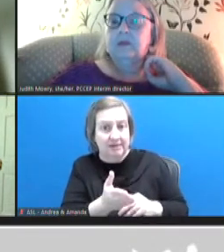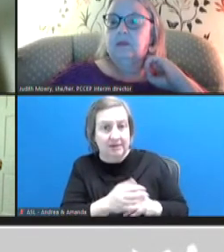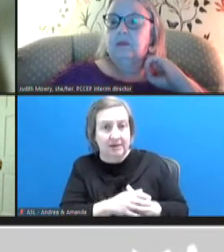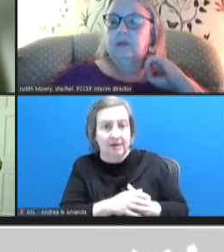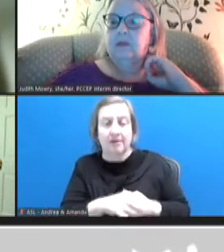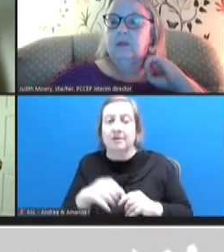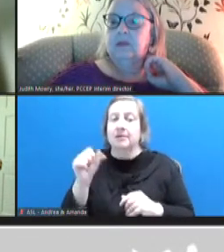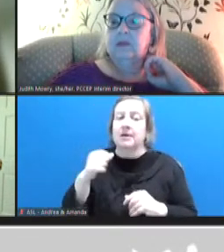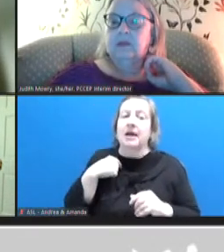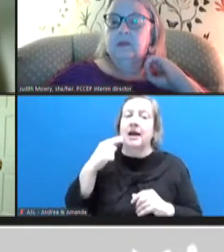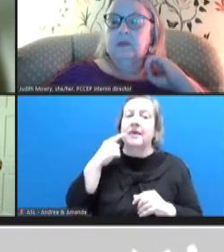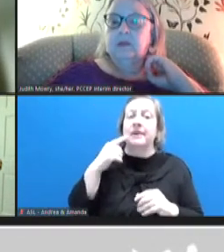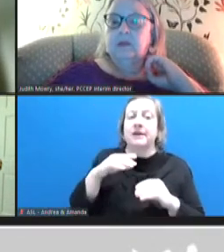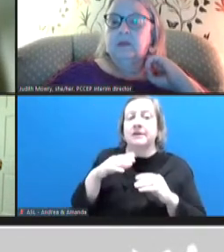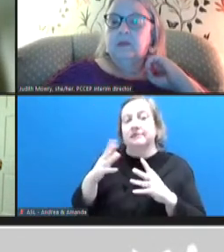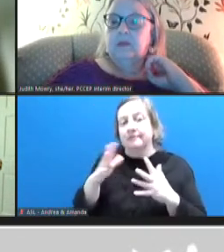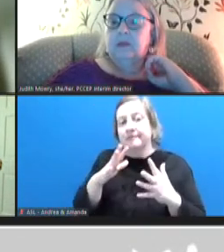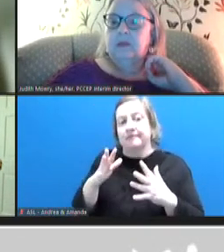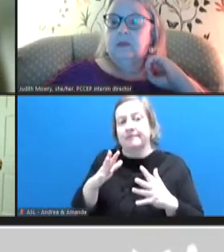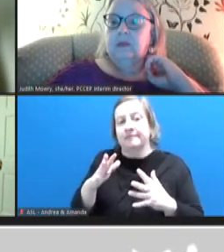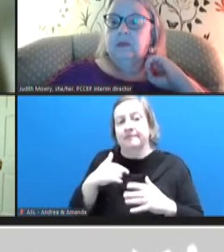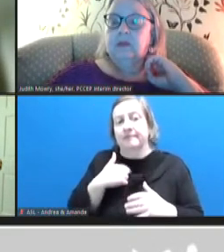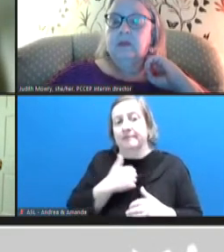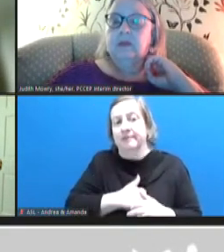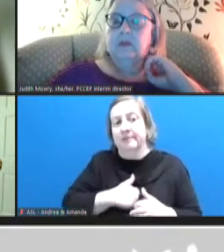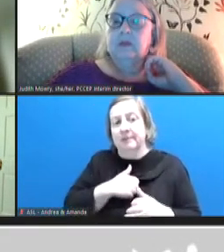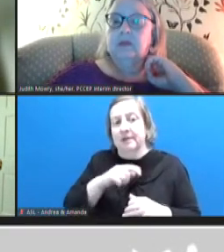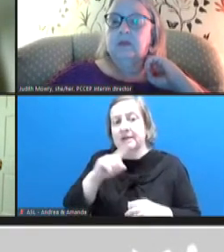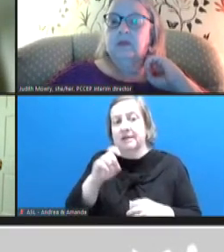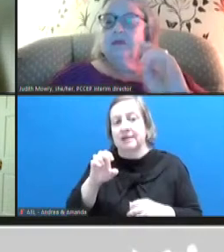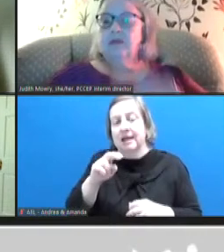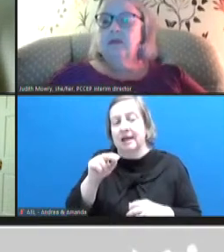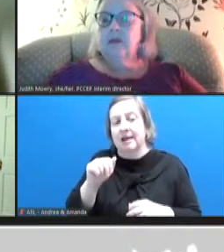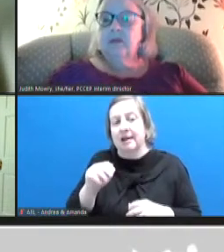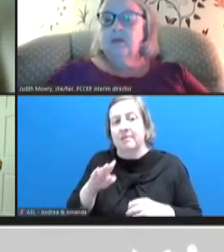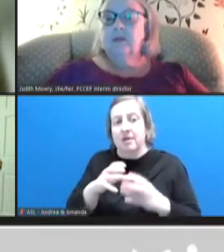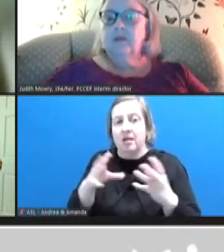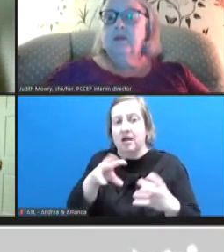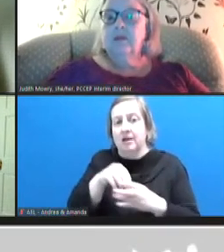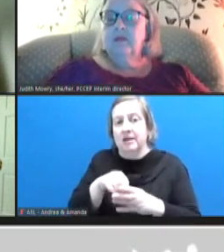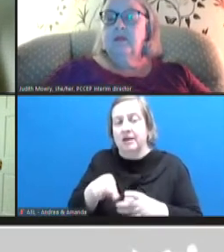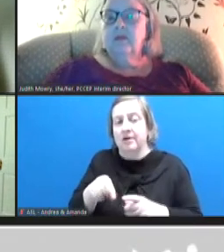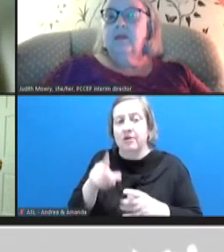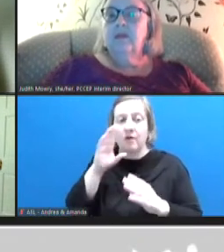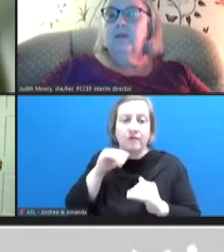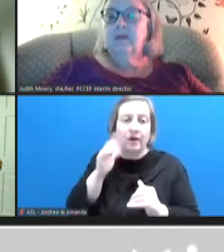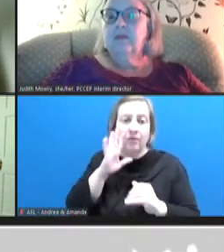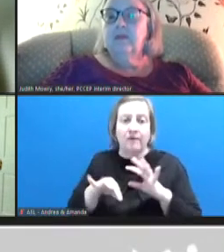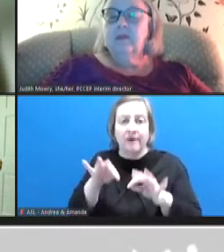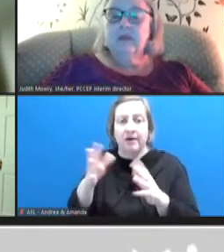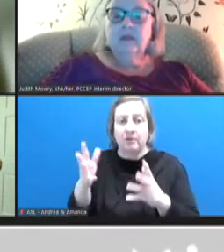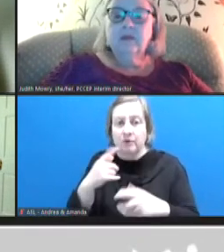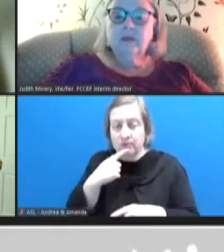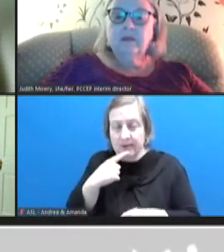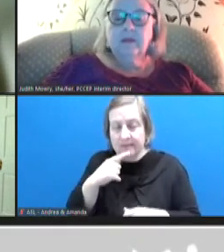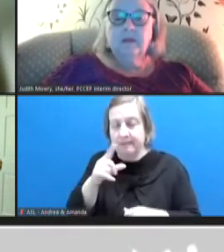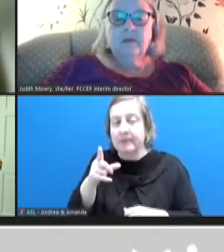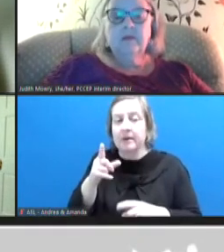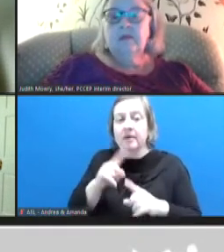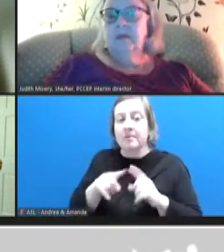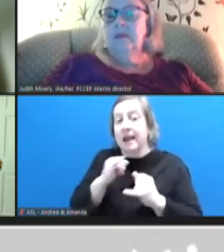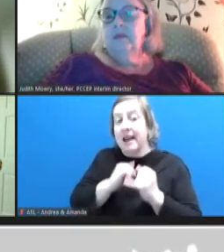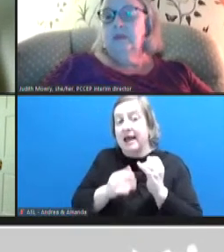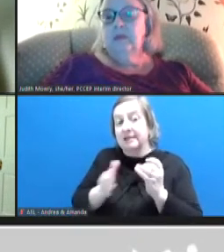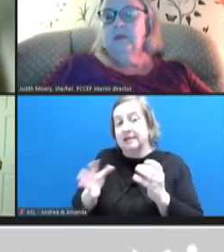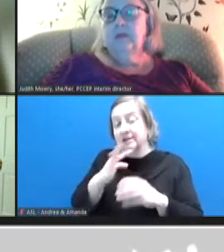Yeah, I think at least, I'm sorry, and Zainab, there was a lot in there, and so hopefully I'll get to what you said. But the last thing you were